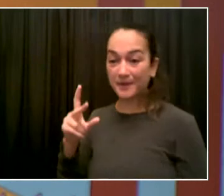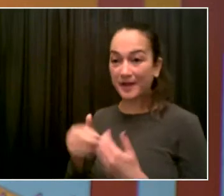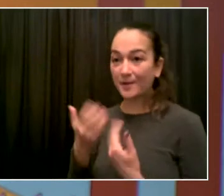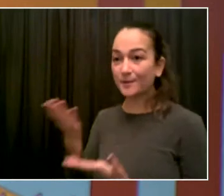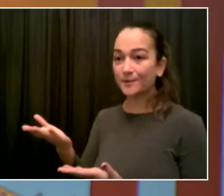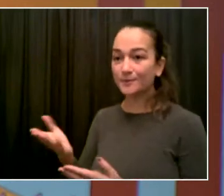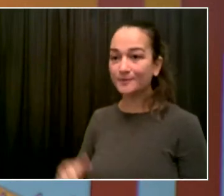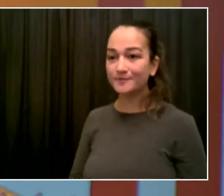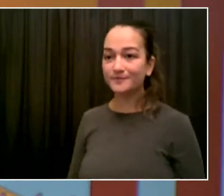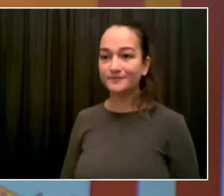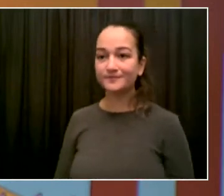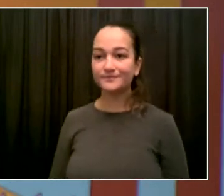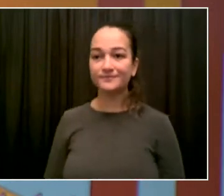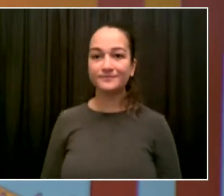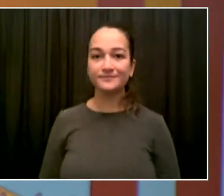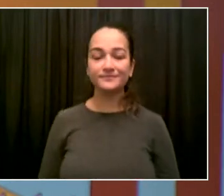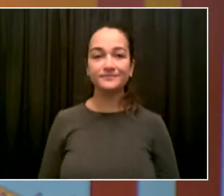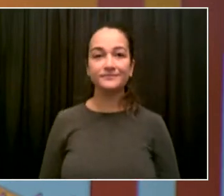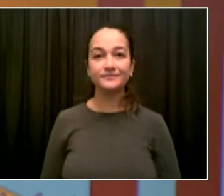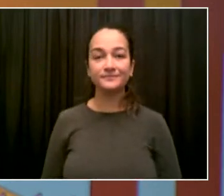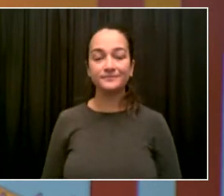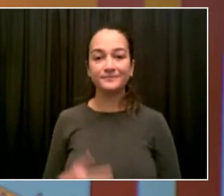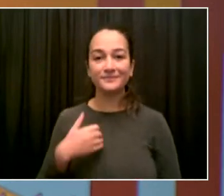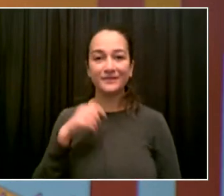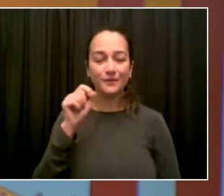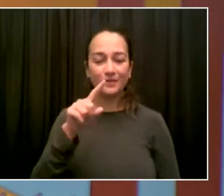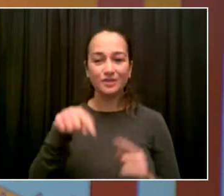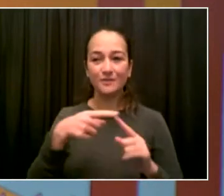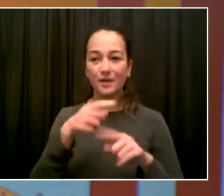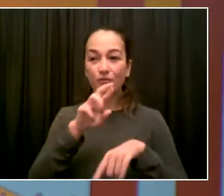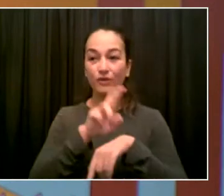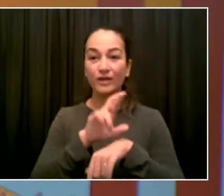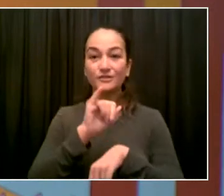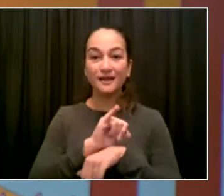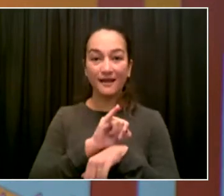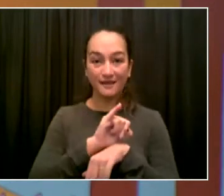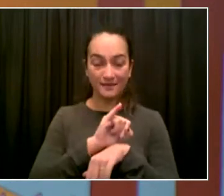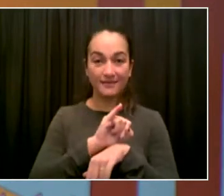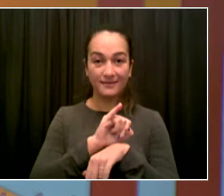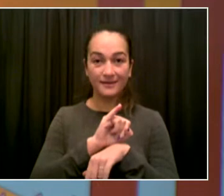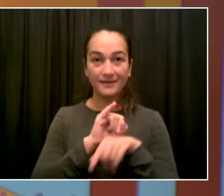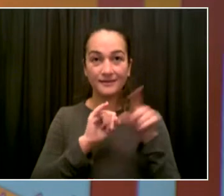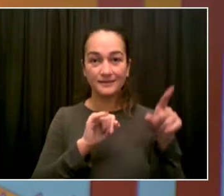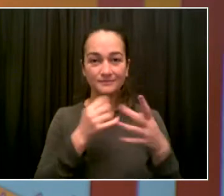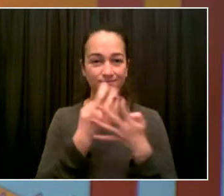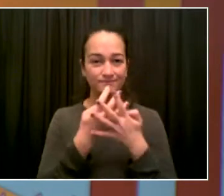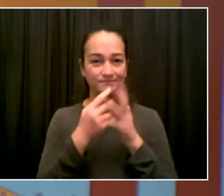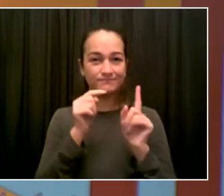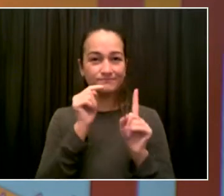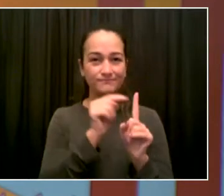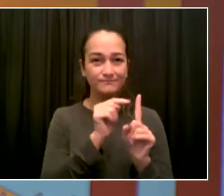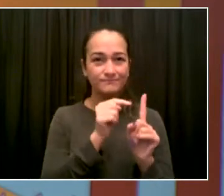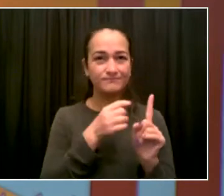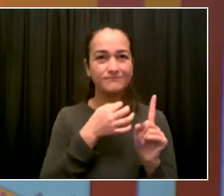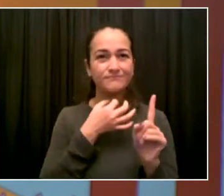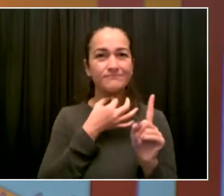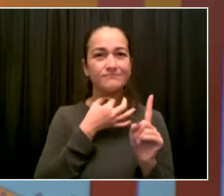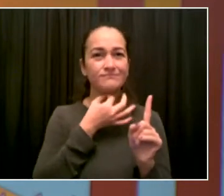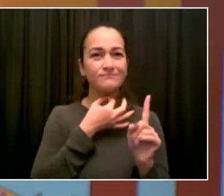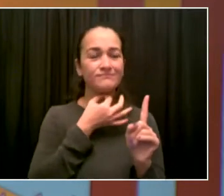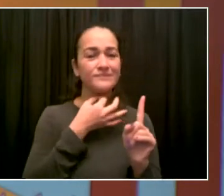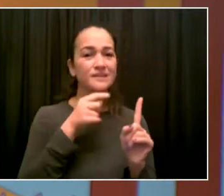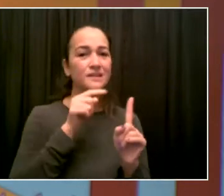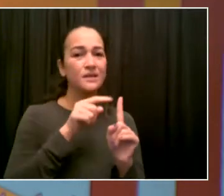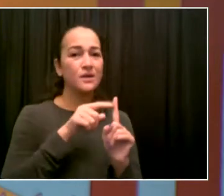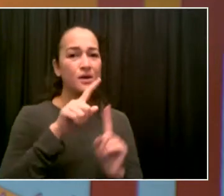So what is the latest on the release of the parolees? How many of the 191 that were approved have actually been